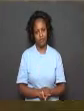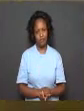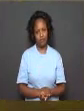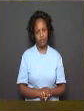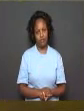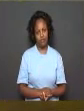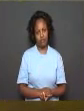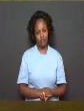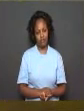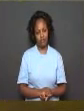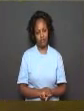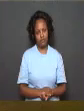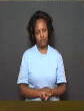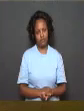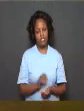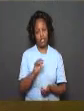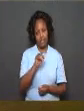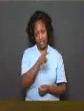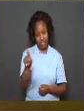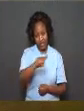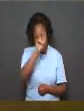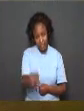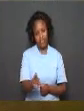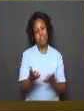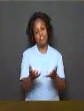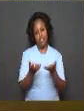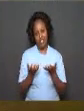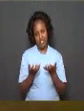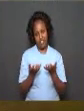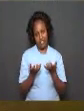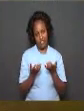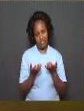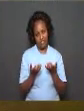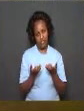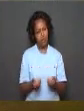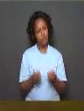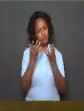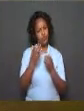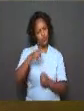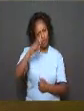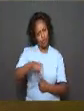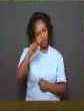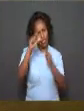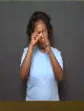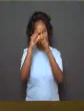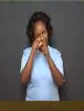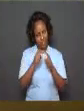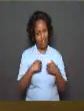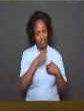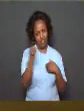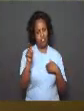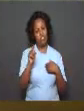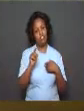started. I would like to ask you to define several important